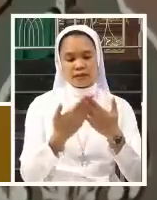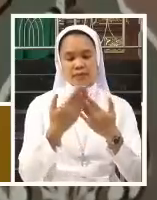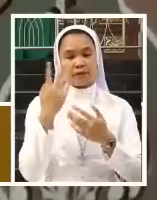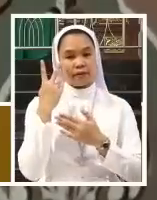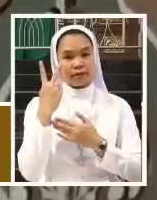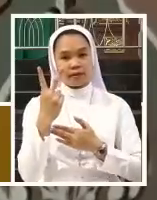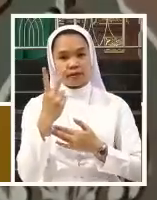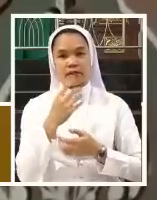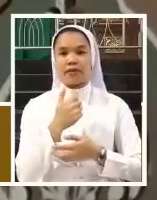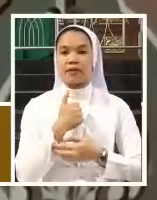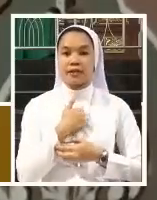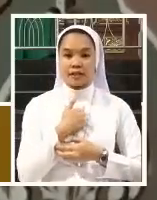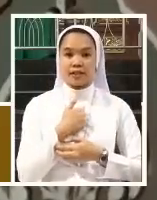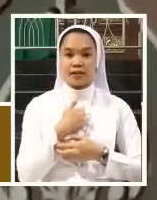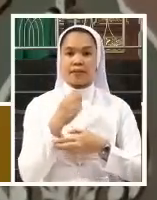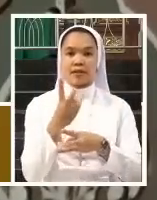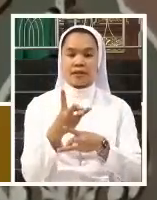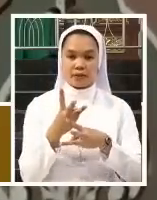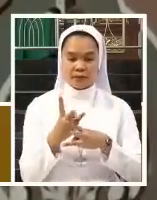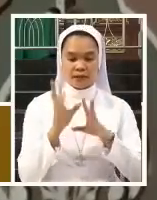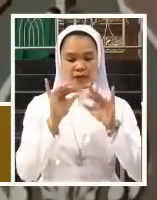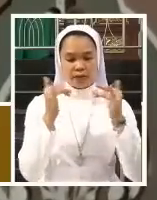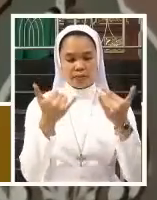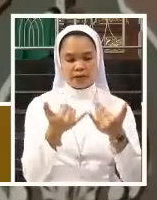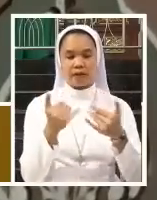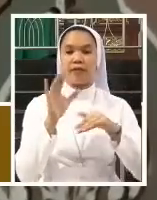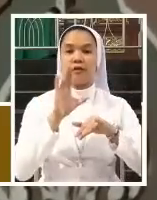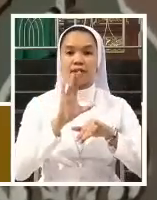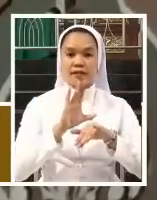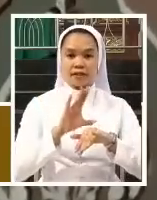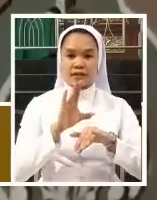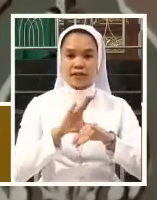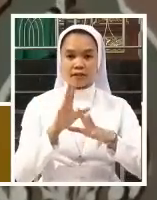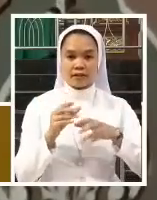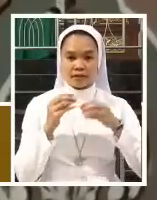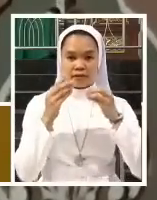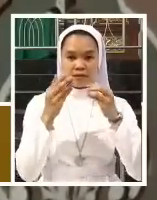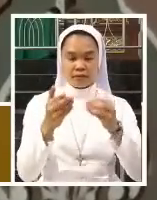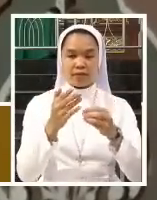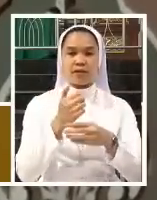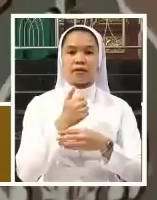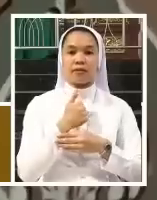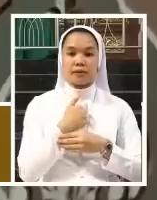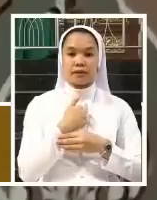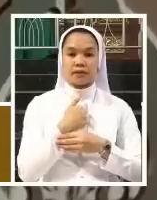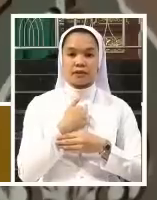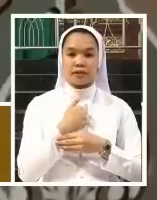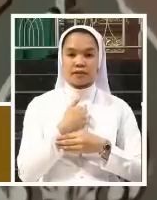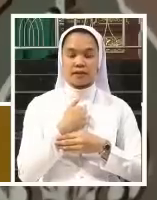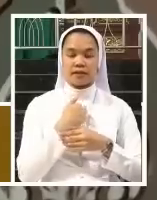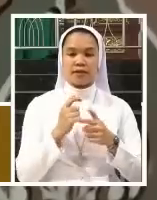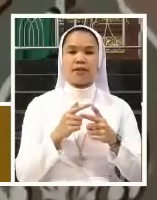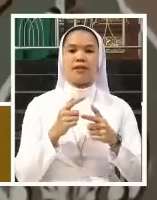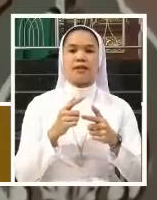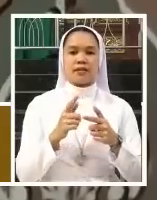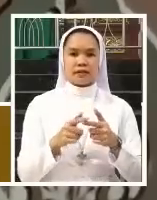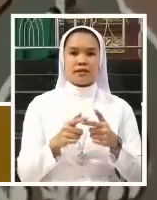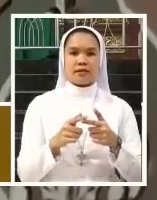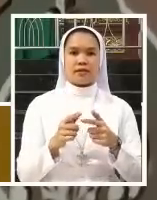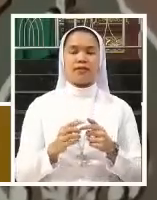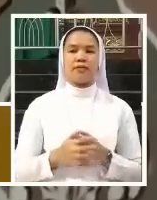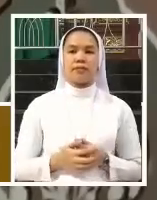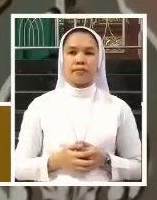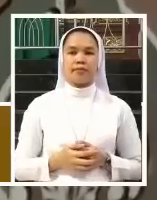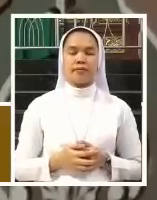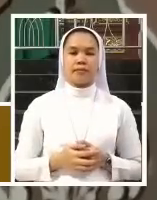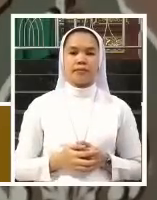ourselves and we want the community of the church to revolve on our personal praise, it's a red flag.